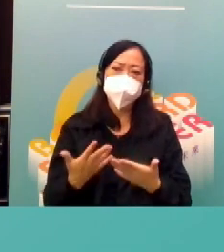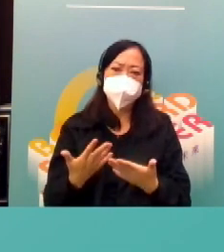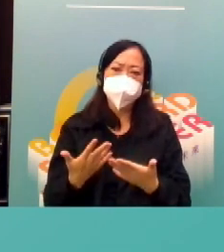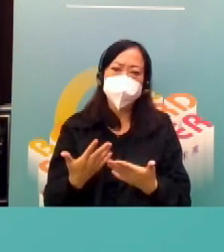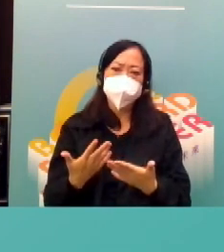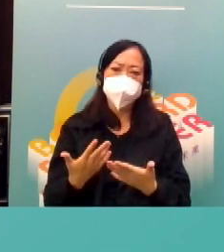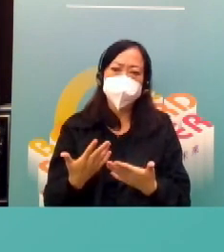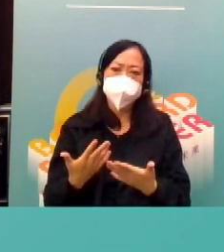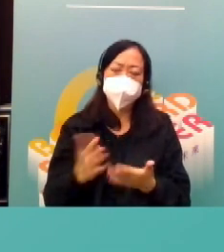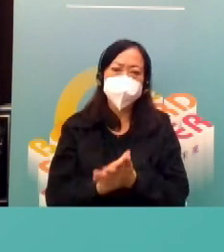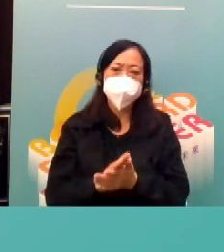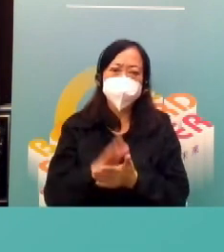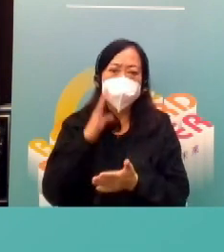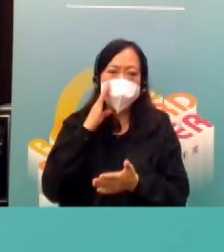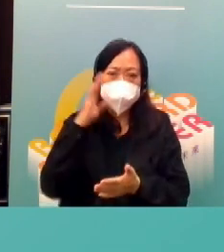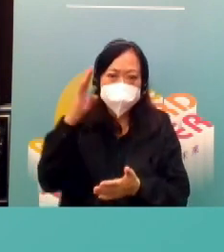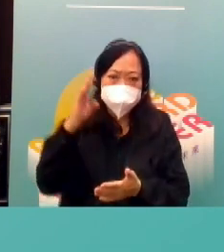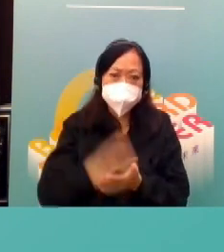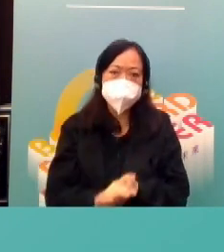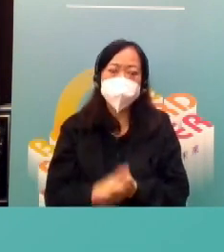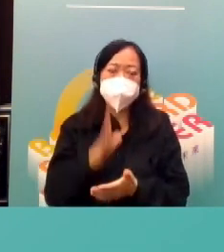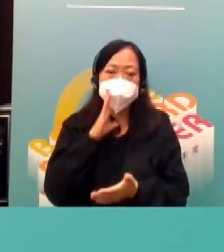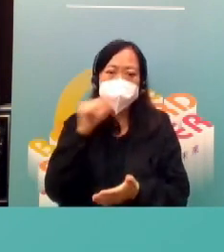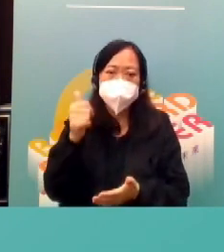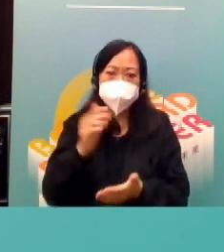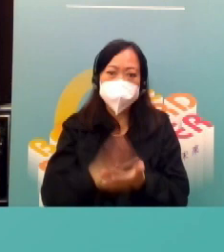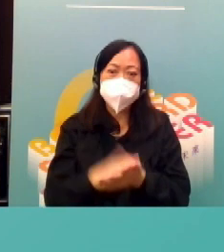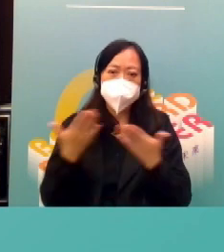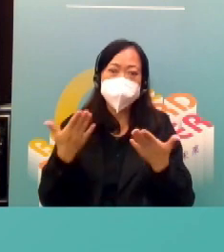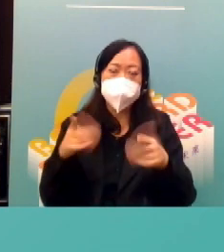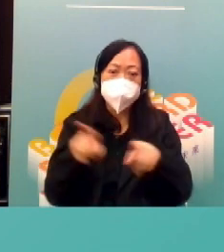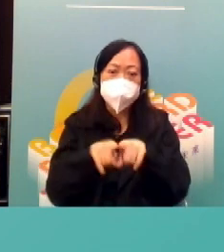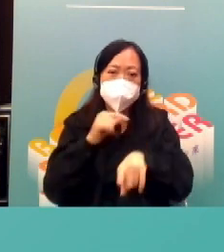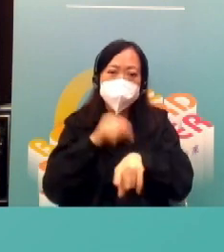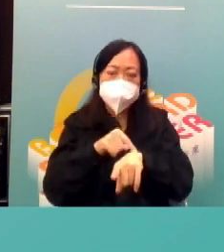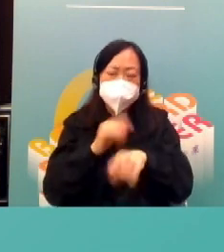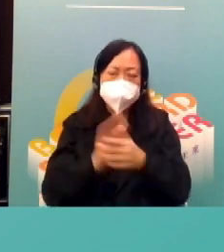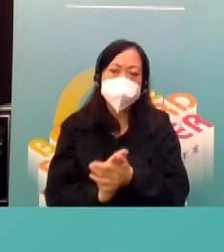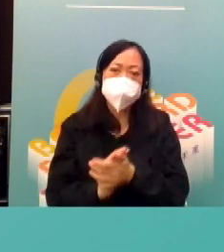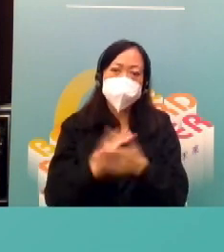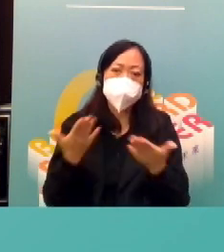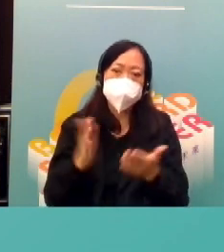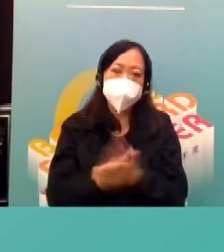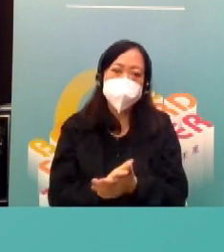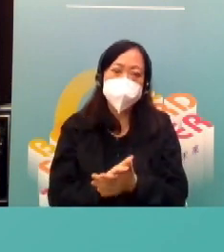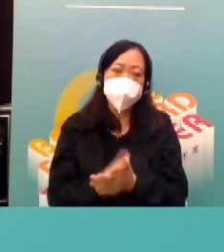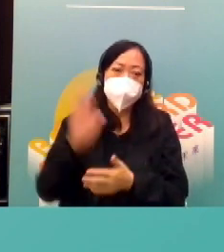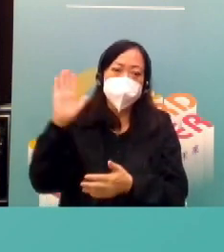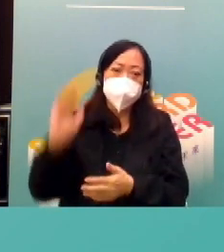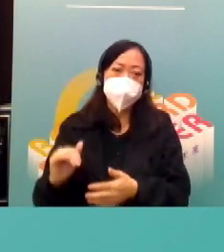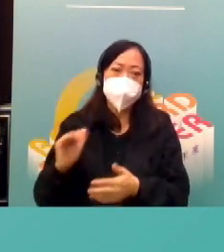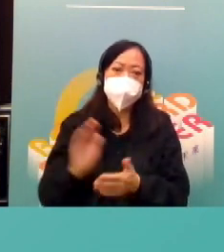do so, in creating some sort of financial returns, which obviously would be necessary for investors to be